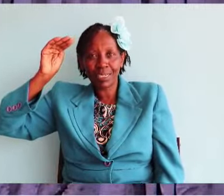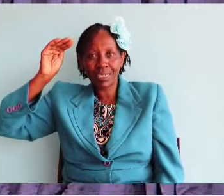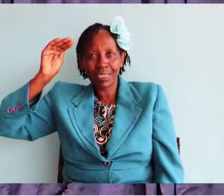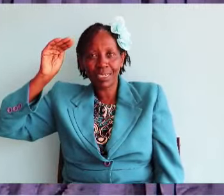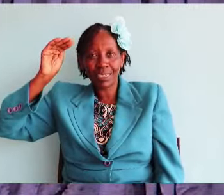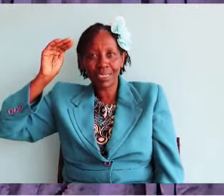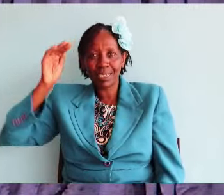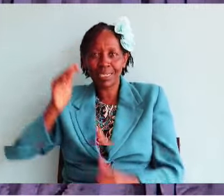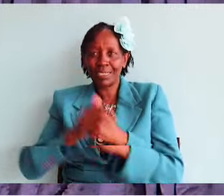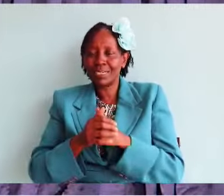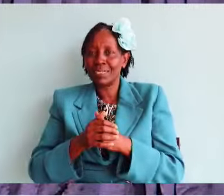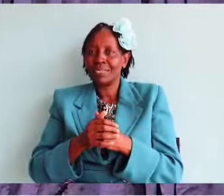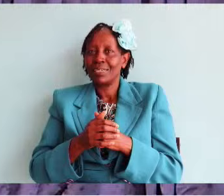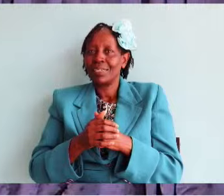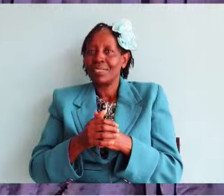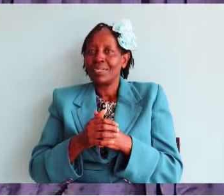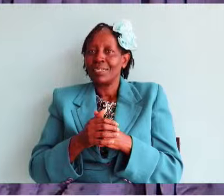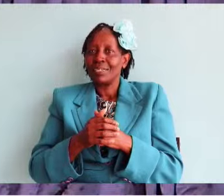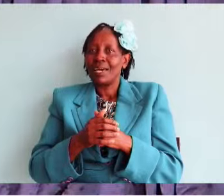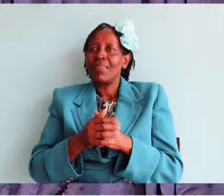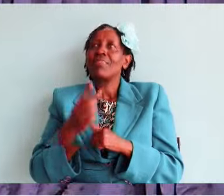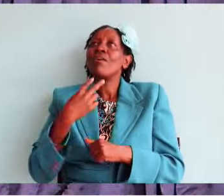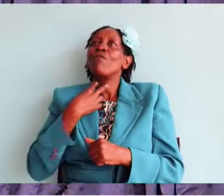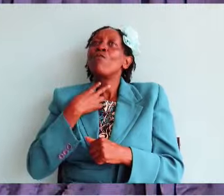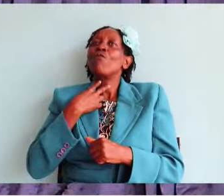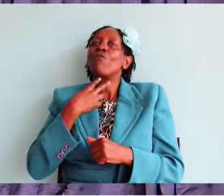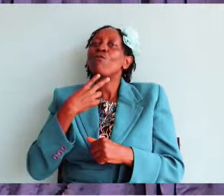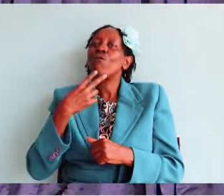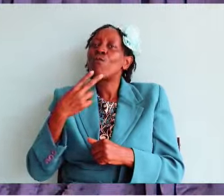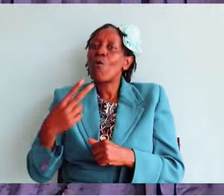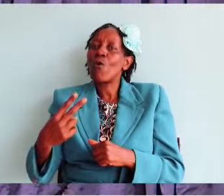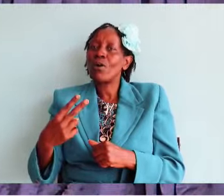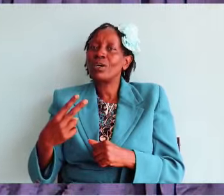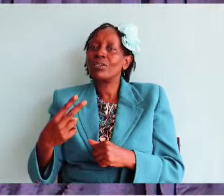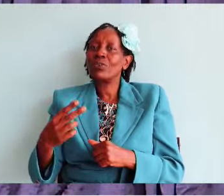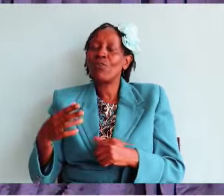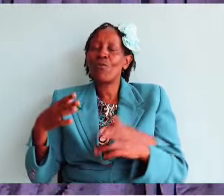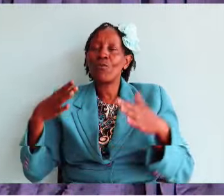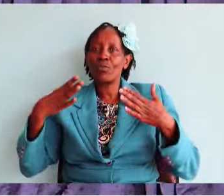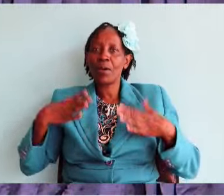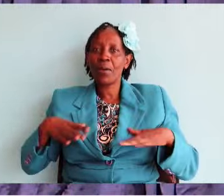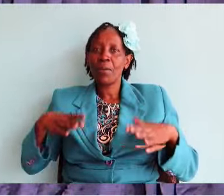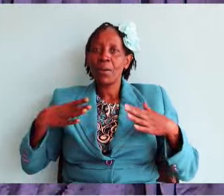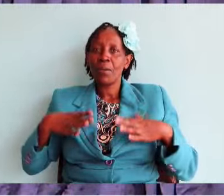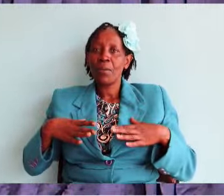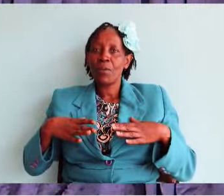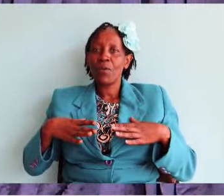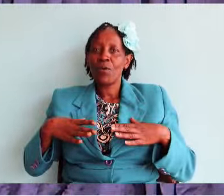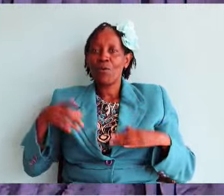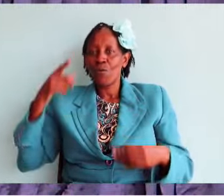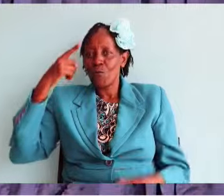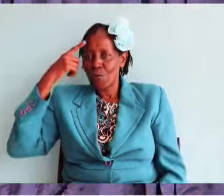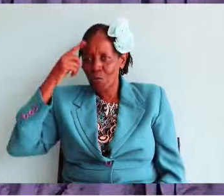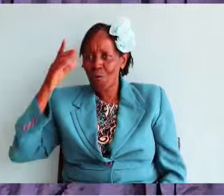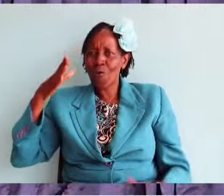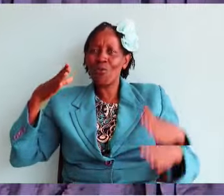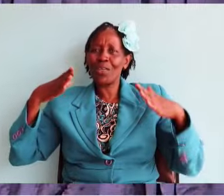there. The voice of the people, the government of the people, by the people, for the people,